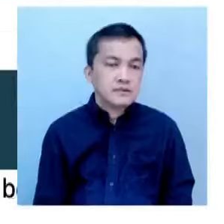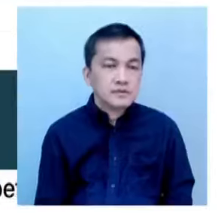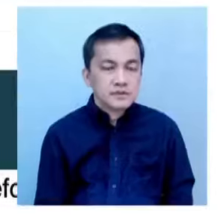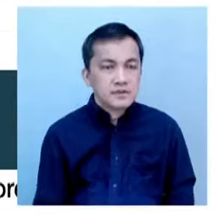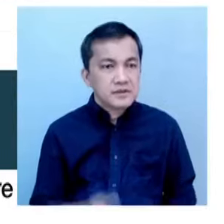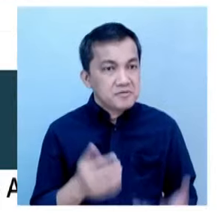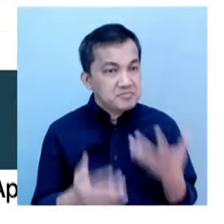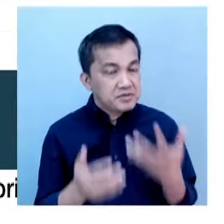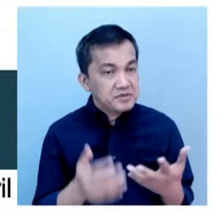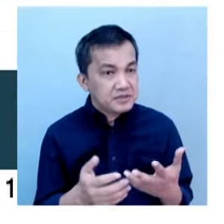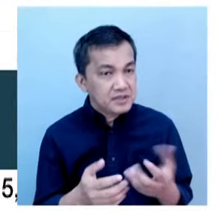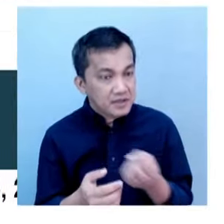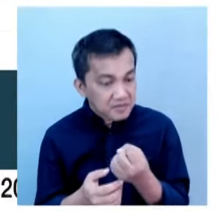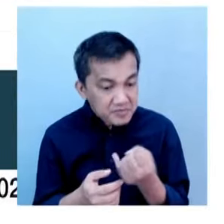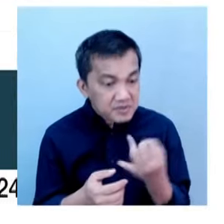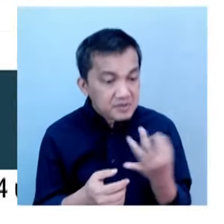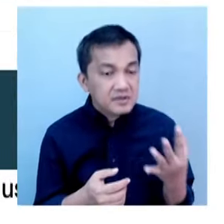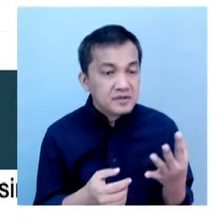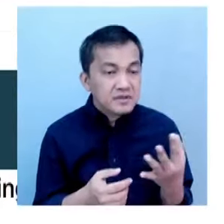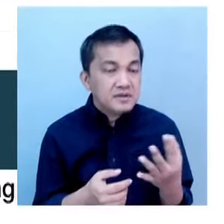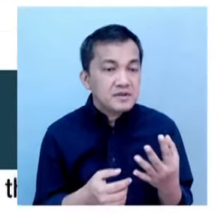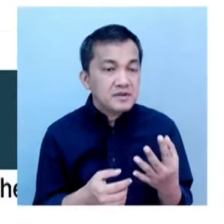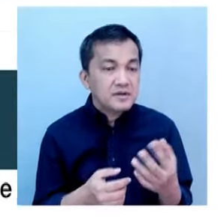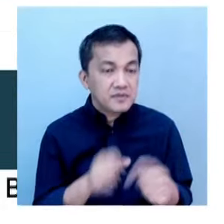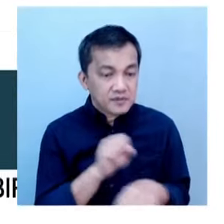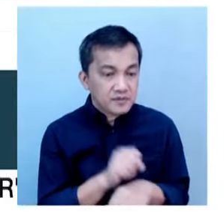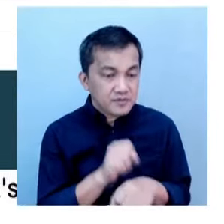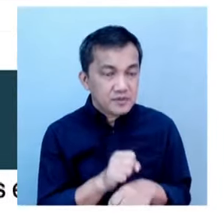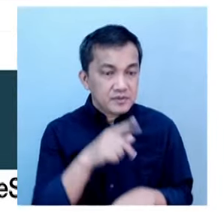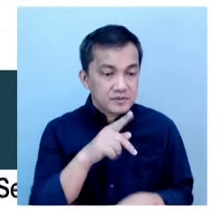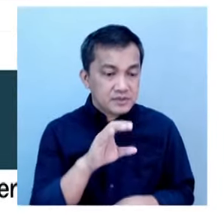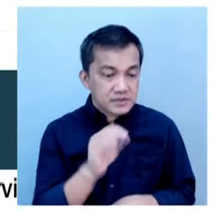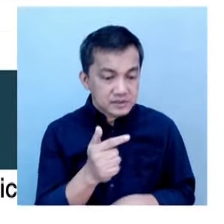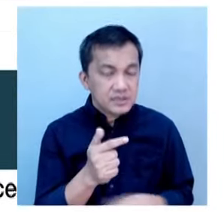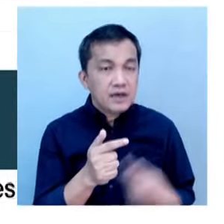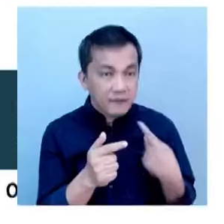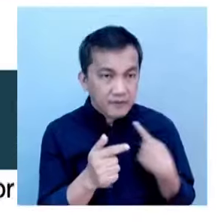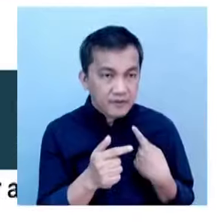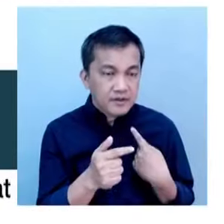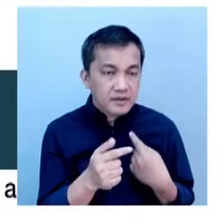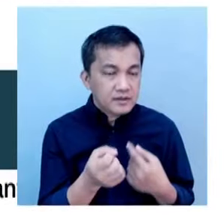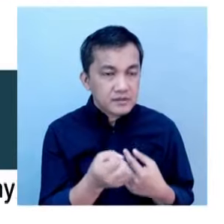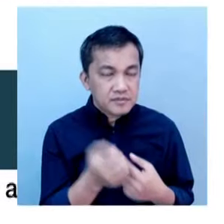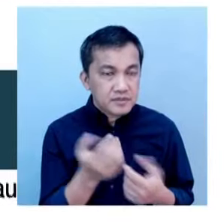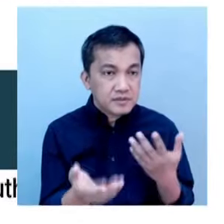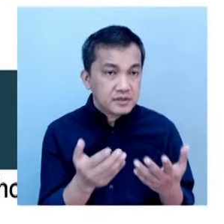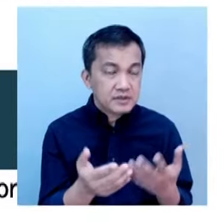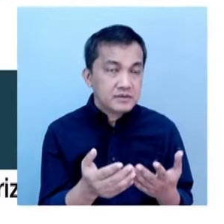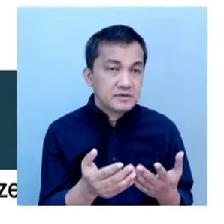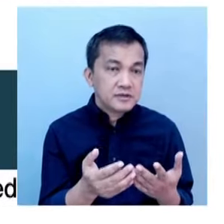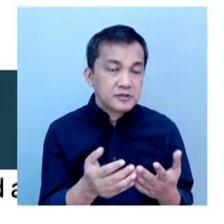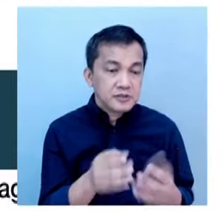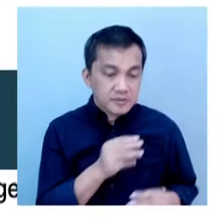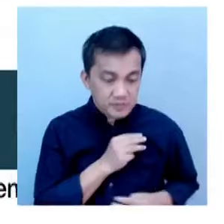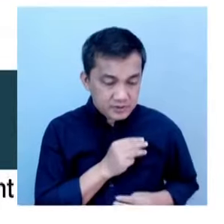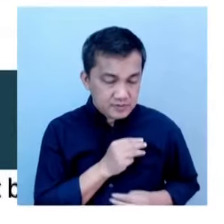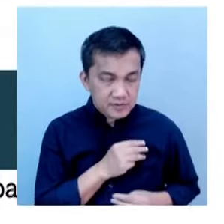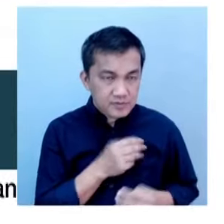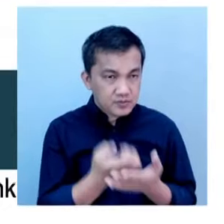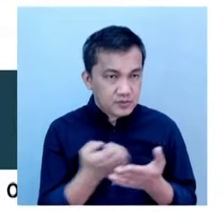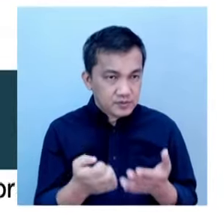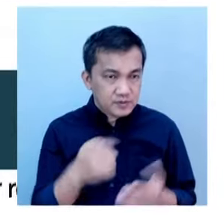maybe how many personnel does the Philippine Coast Guard have, or perhaps even the military equipment of